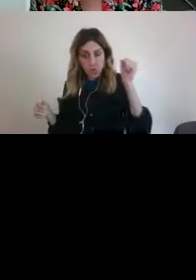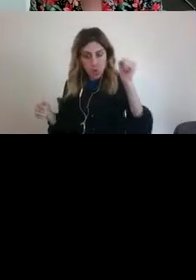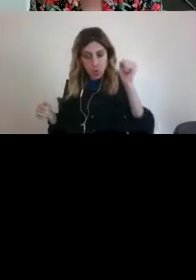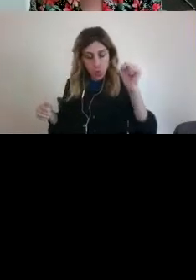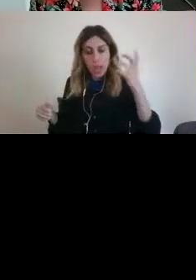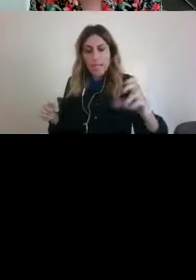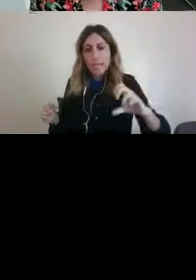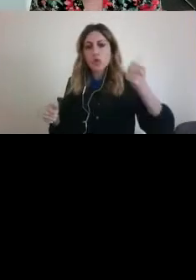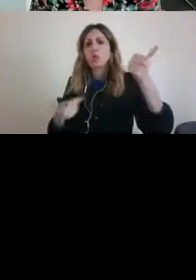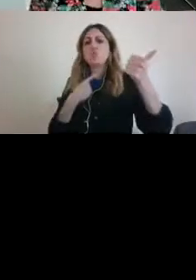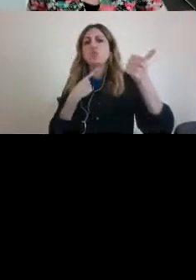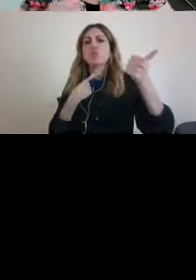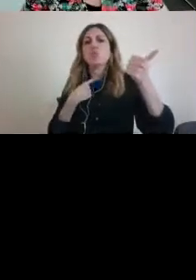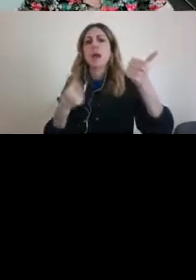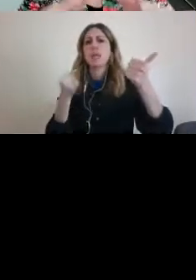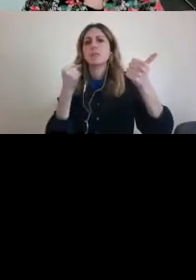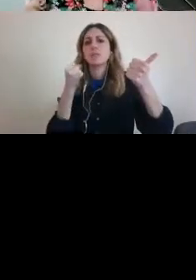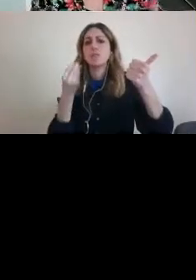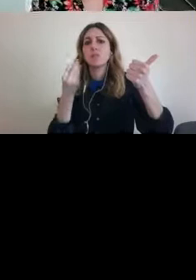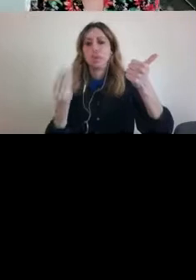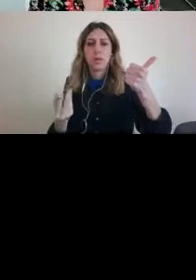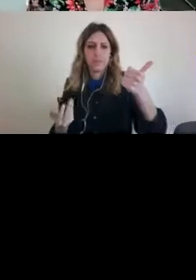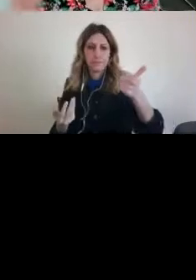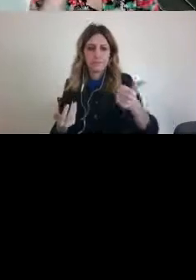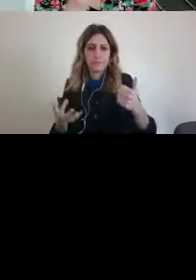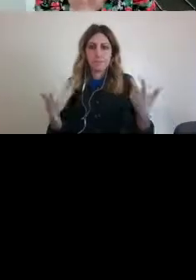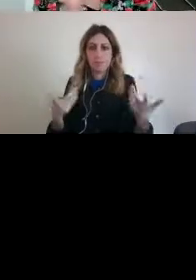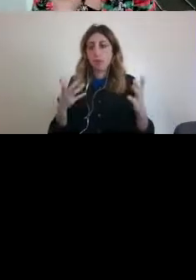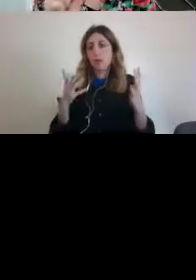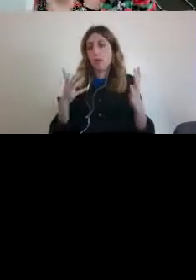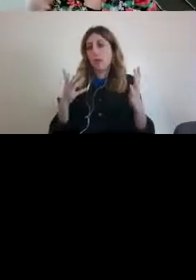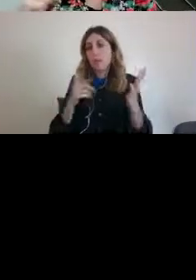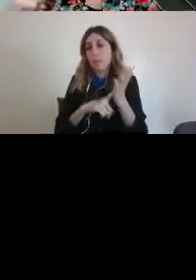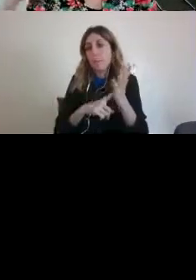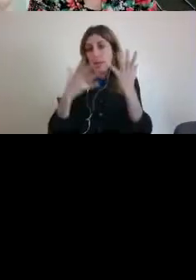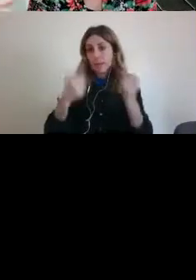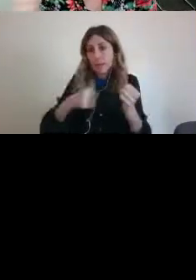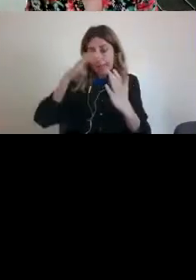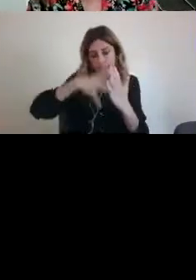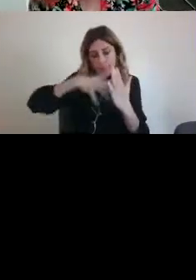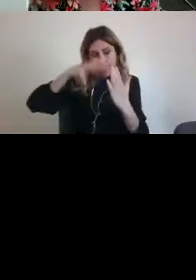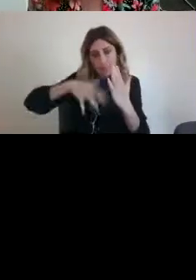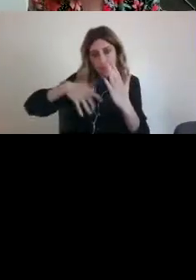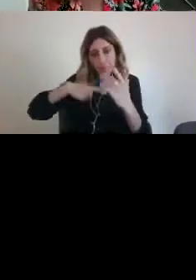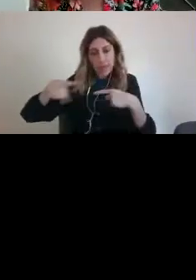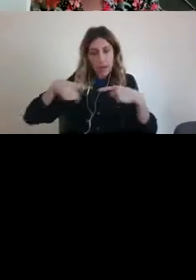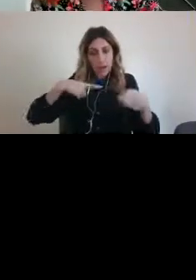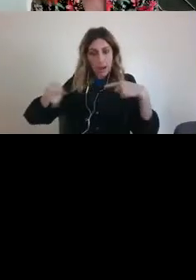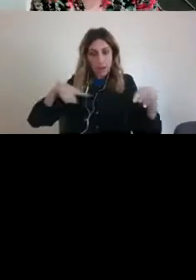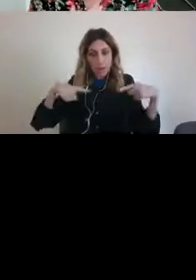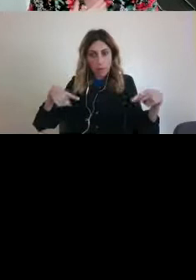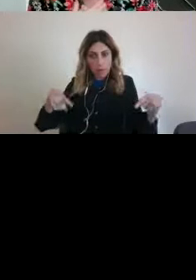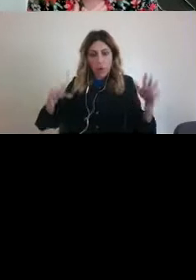advise you to write some. So you'll need a lot of different articles, each focusing on a different aspect of the thing you want to be